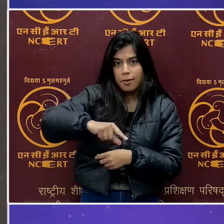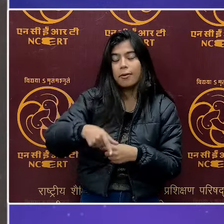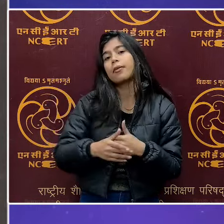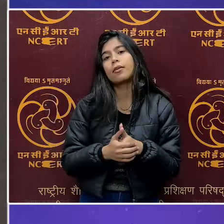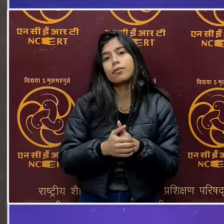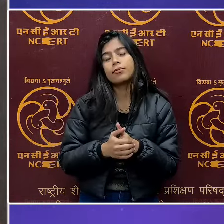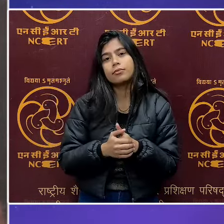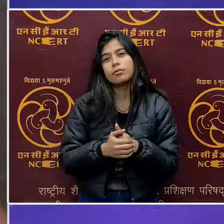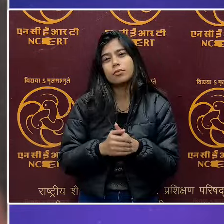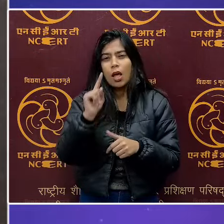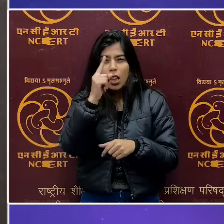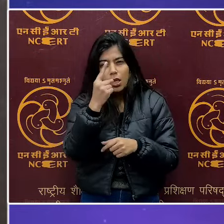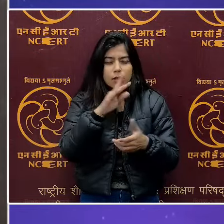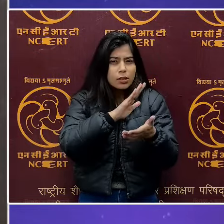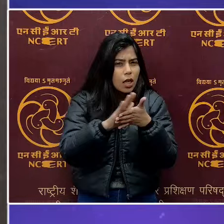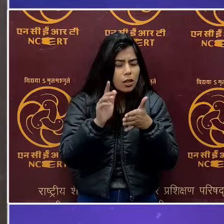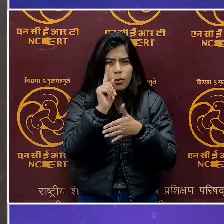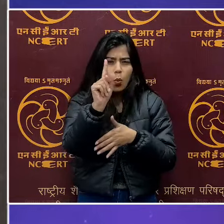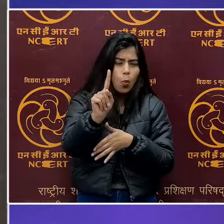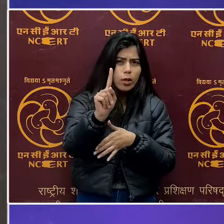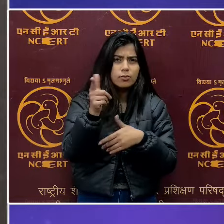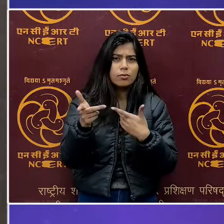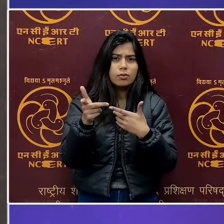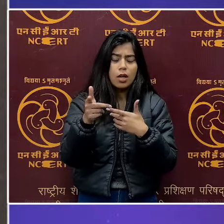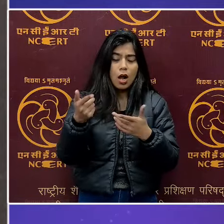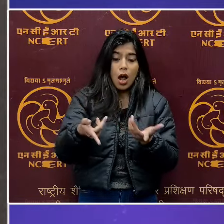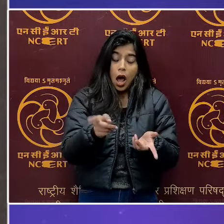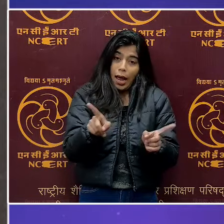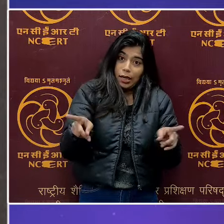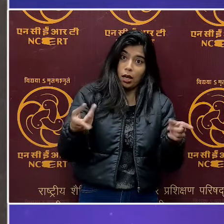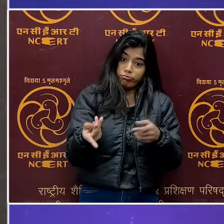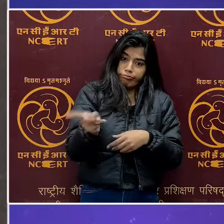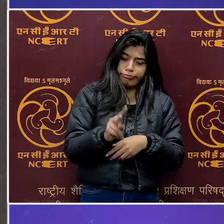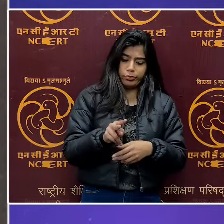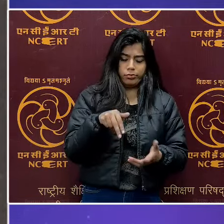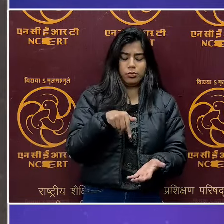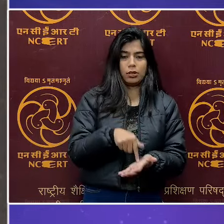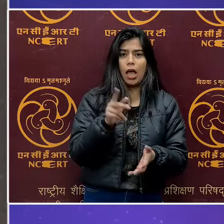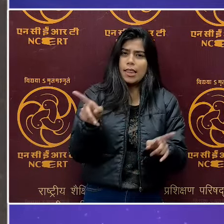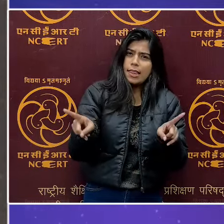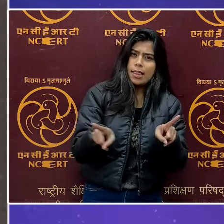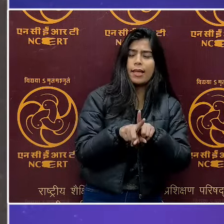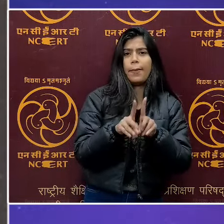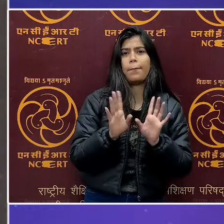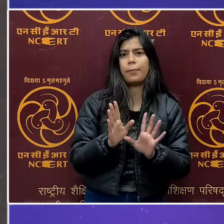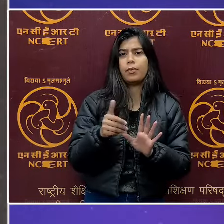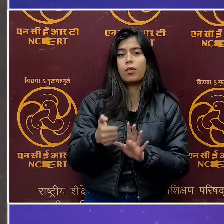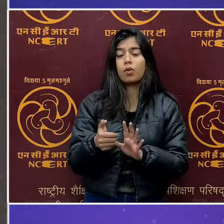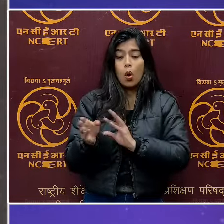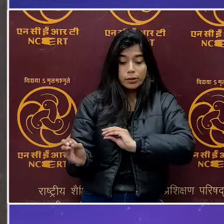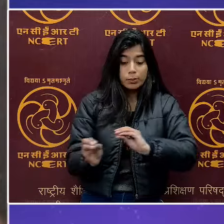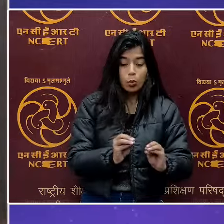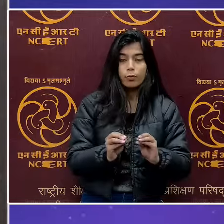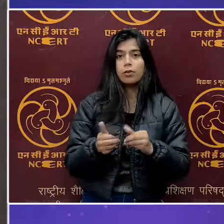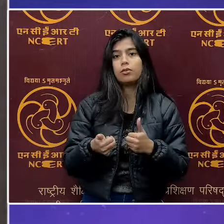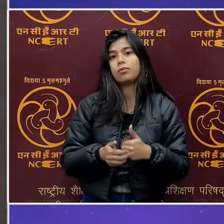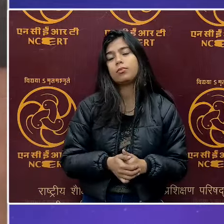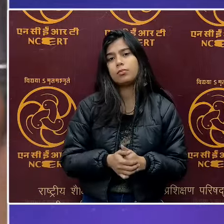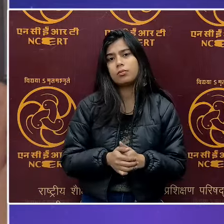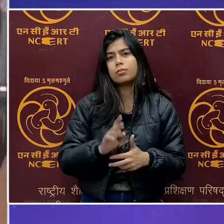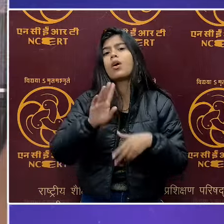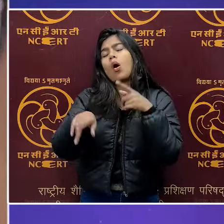So, it completes one rotation and comes back to the same position, and then it keeps on moving.